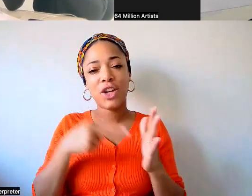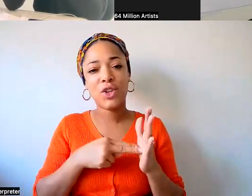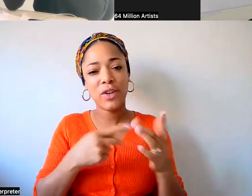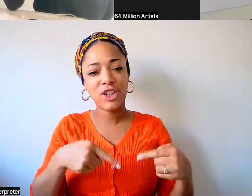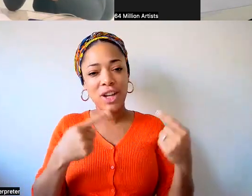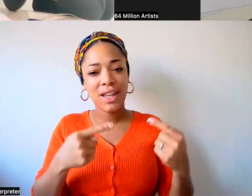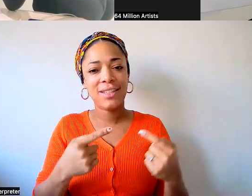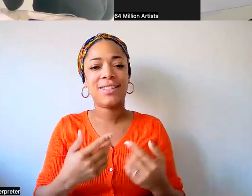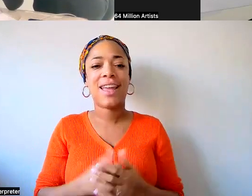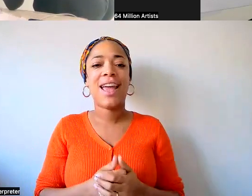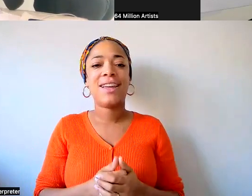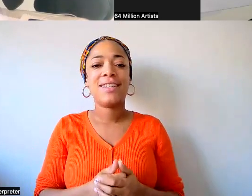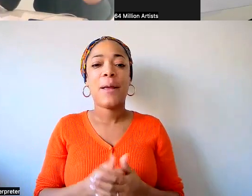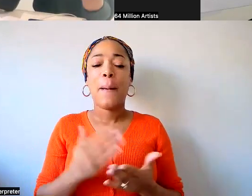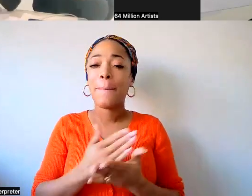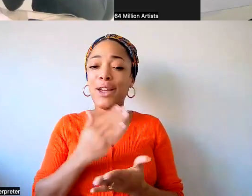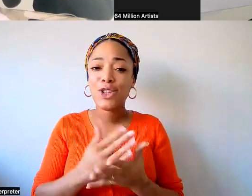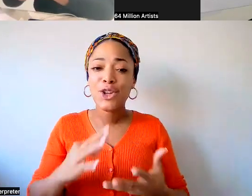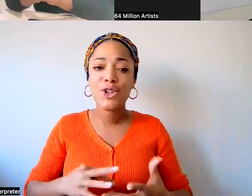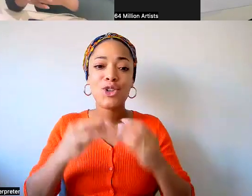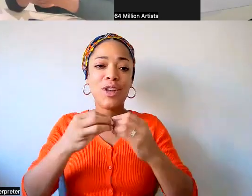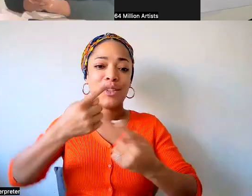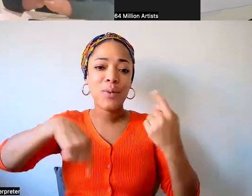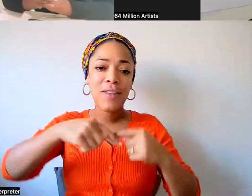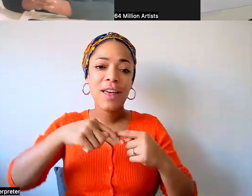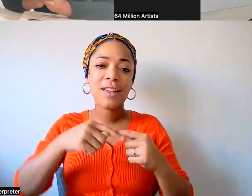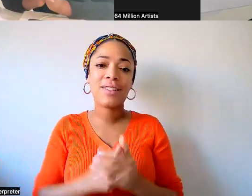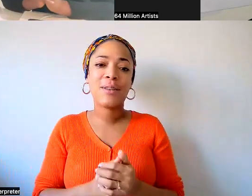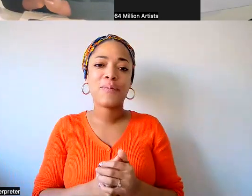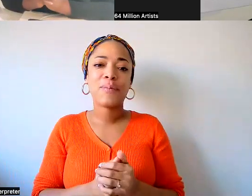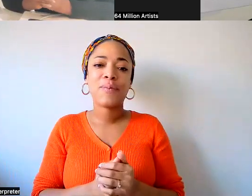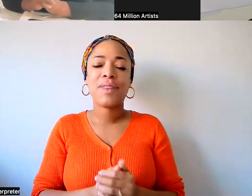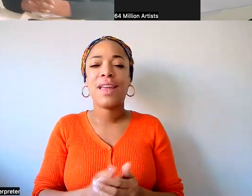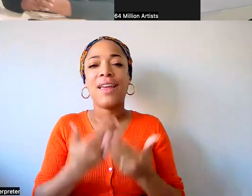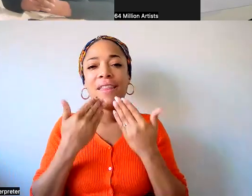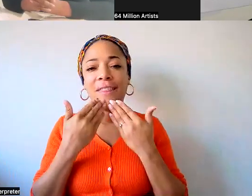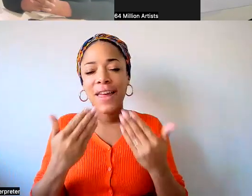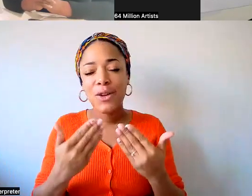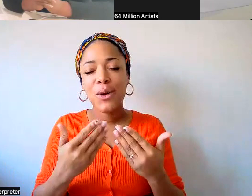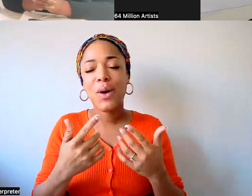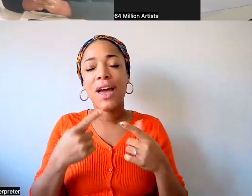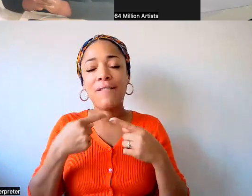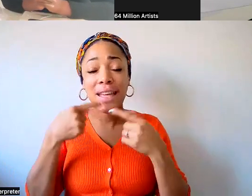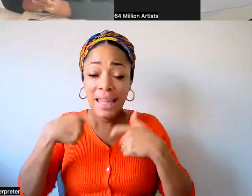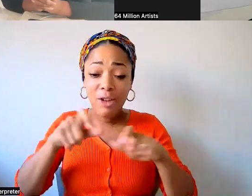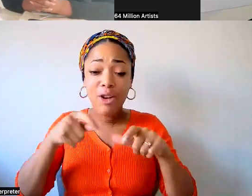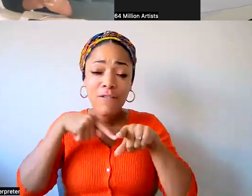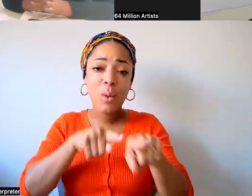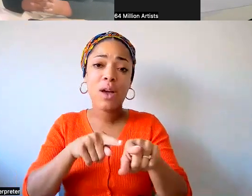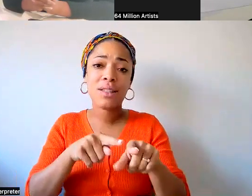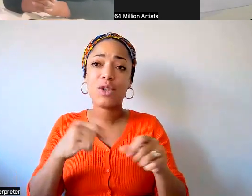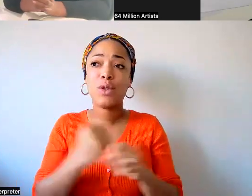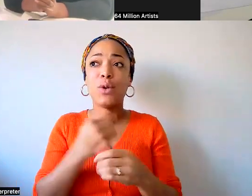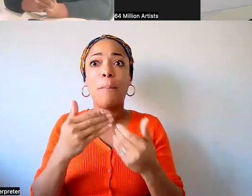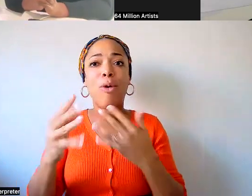yes, make sure you keep creating with us. Continue to join us in January as we continue to do different creative prompts and just enjoy creating because we